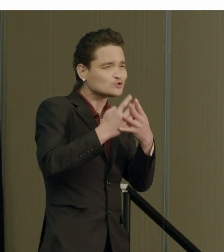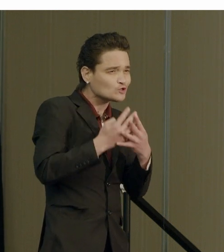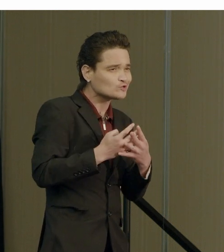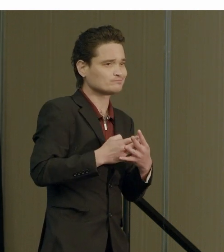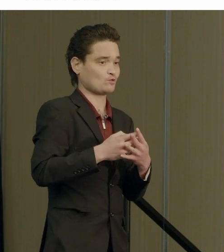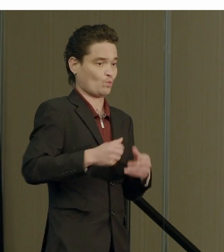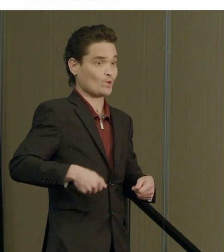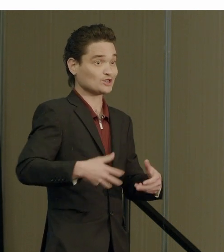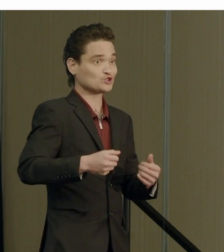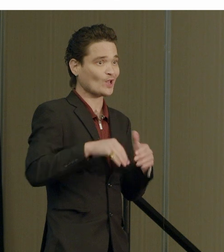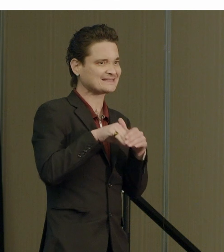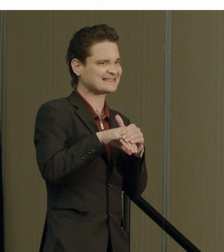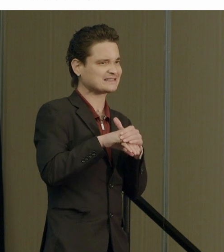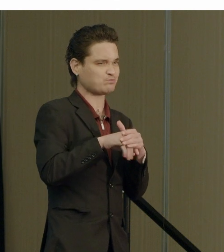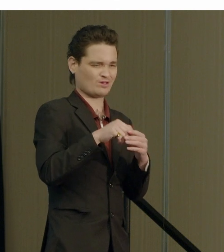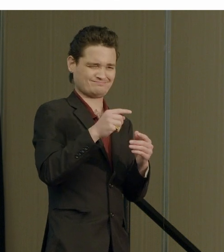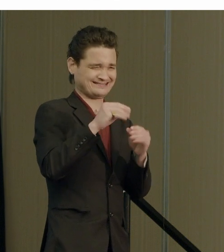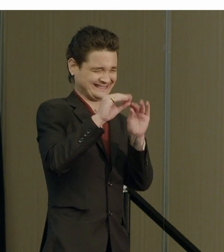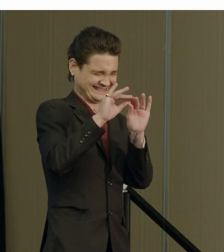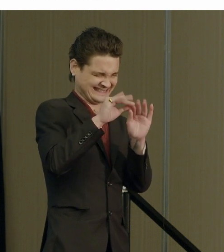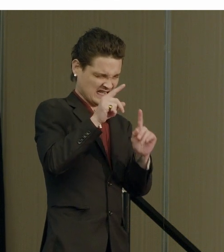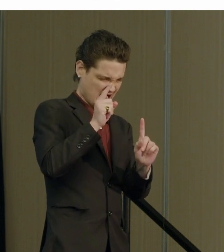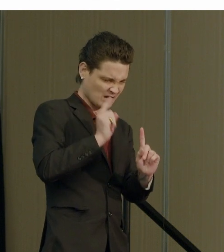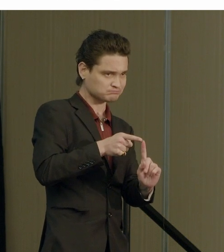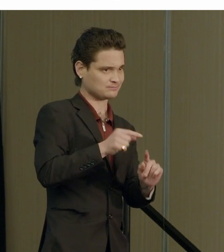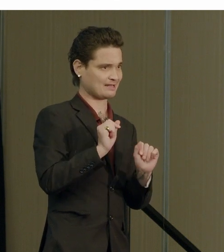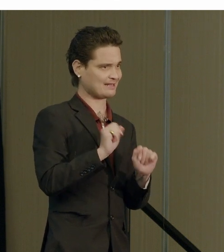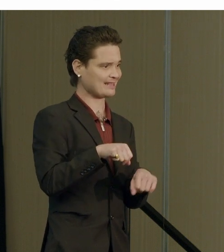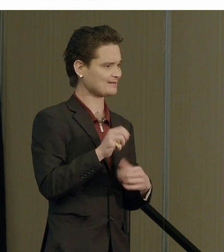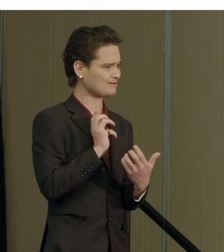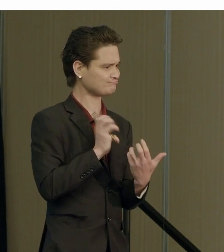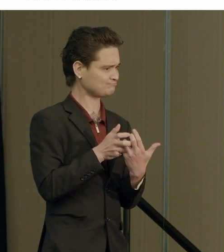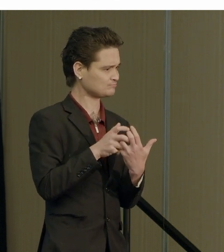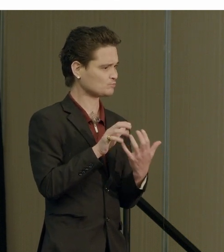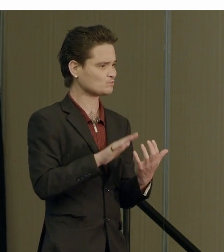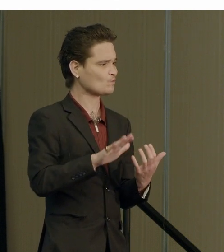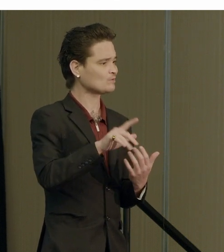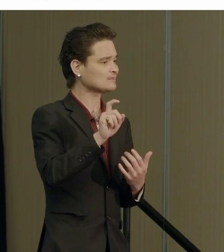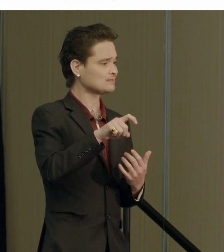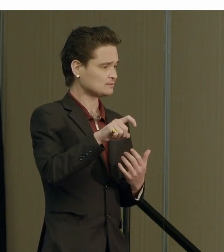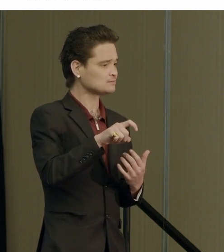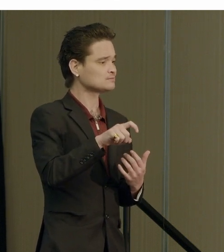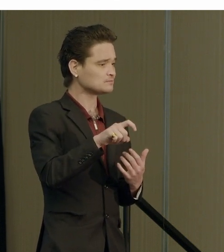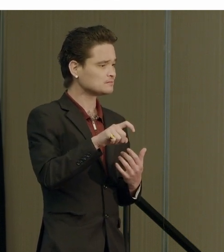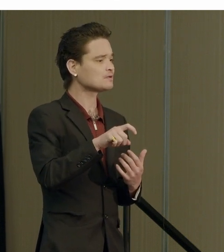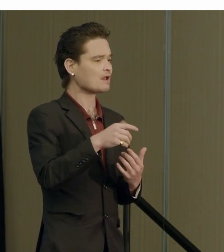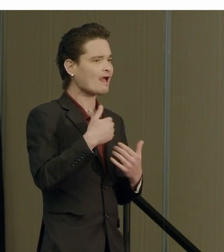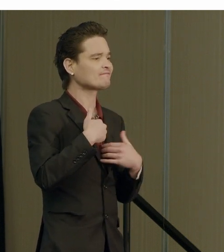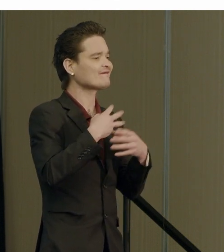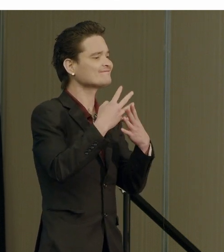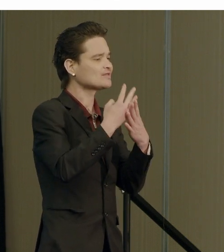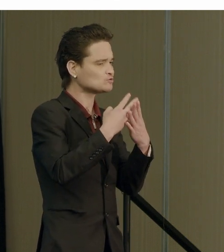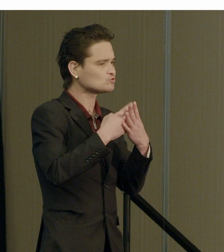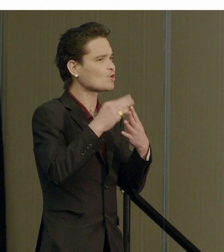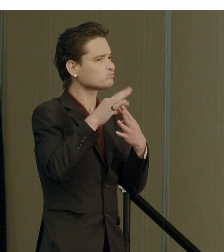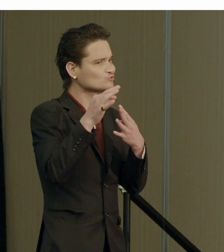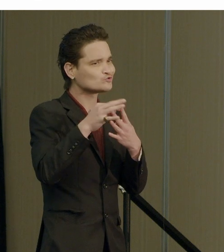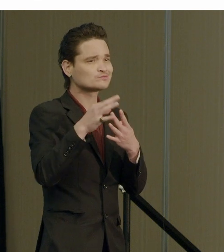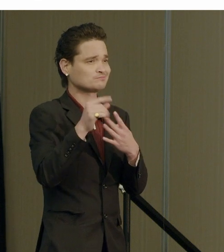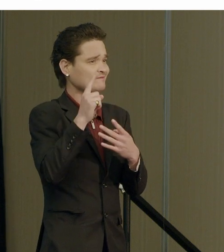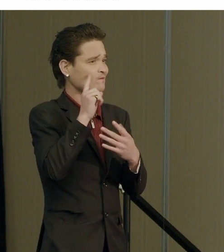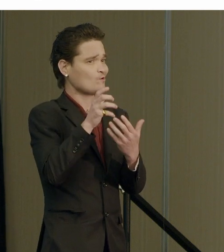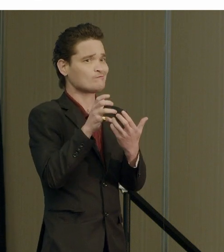these accessibility attributes of businesses. And last but not least for Maps, as someone who is a New